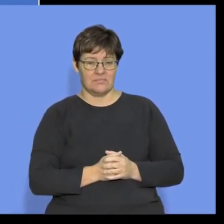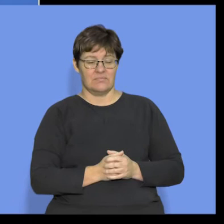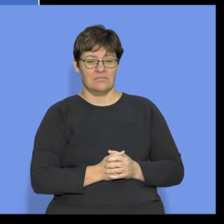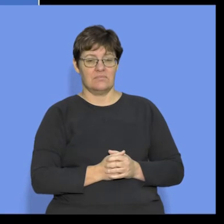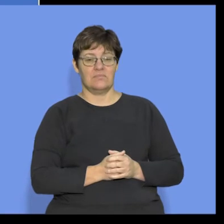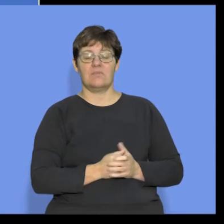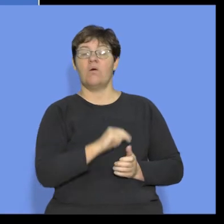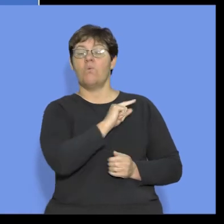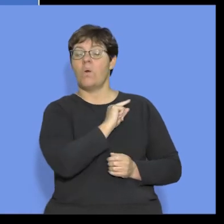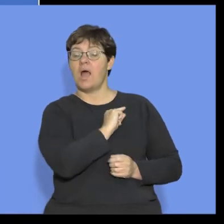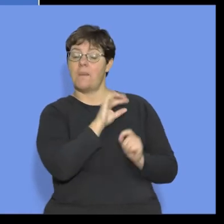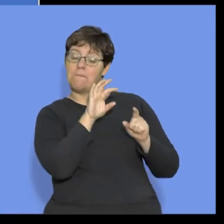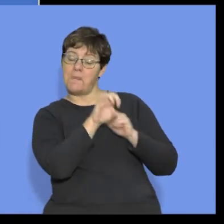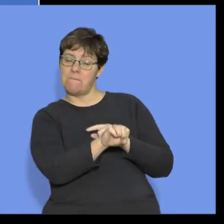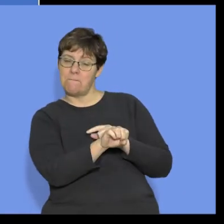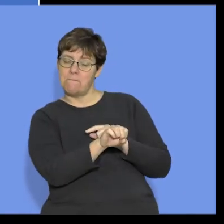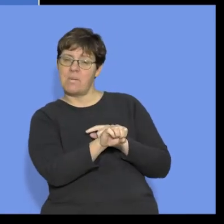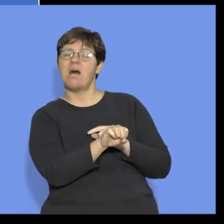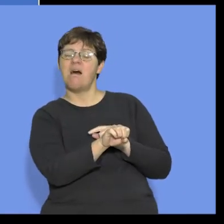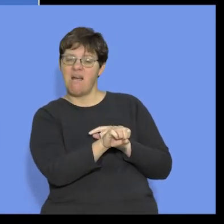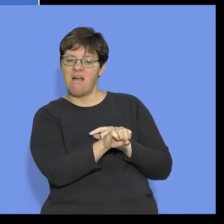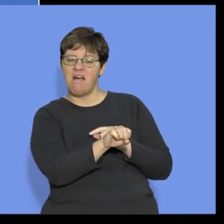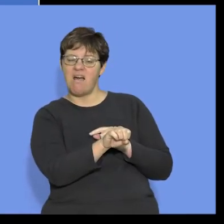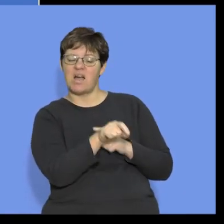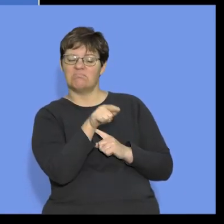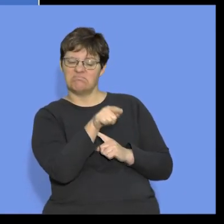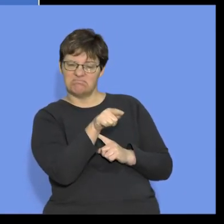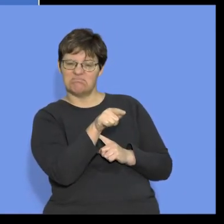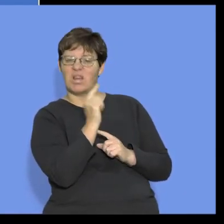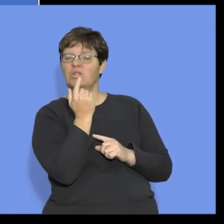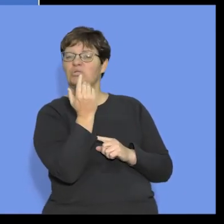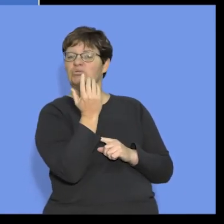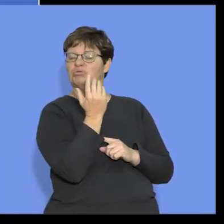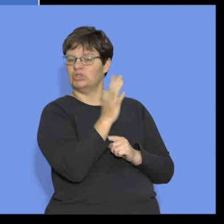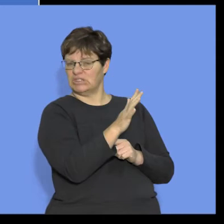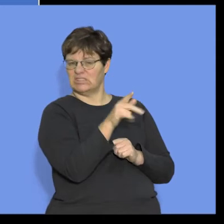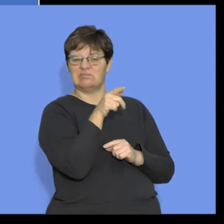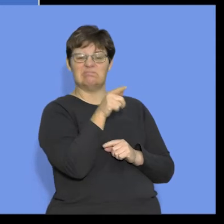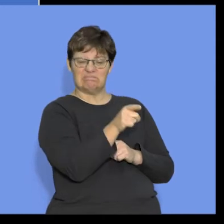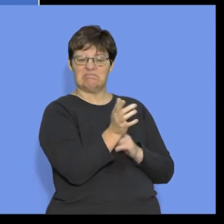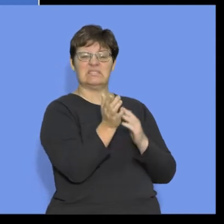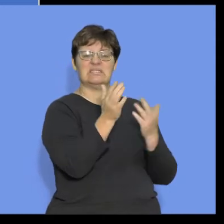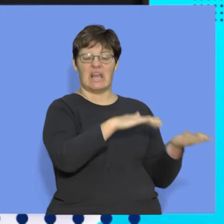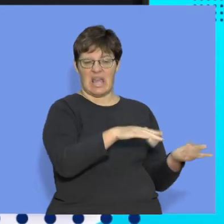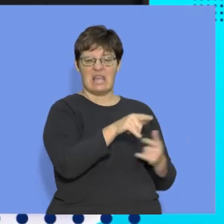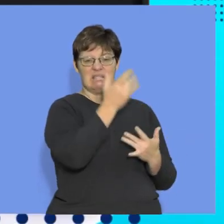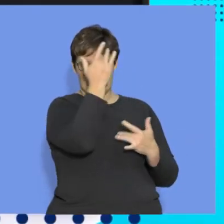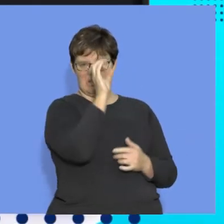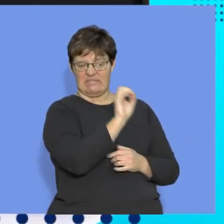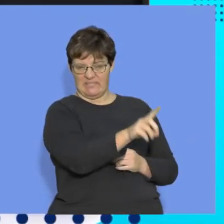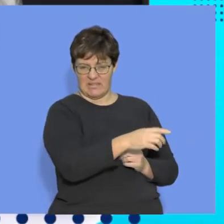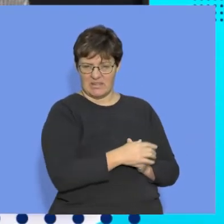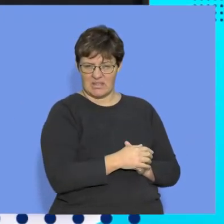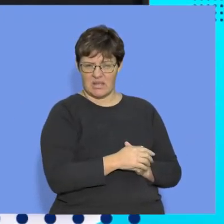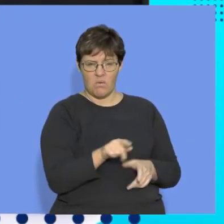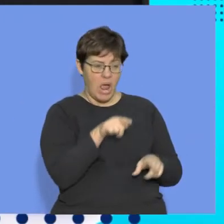trees, because they found that some of the trees are actually dying because of certain disease. We don't have the money or the